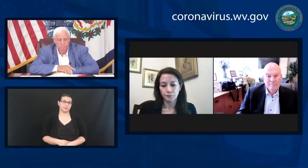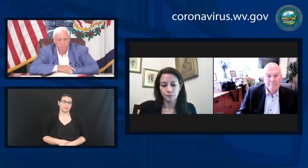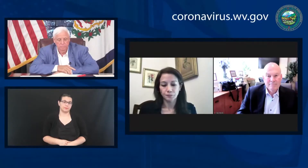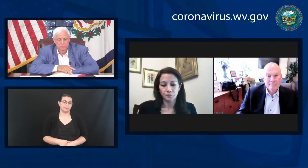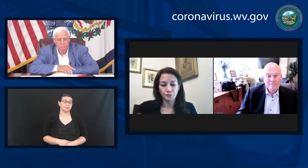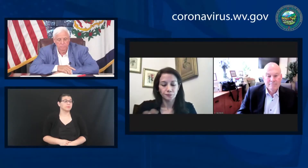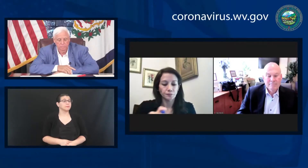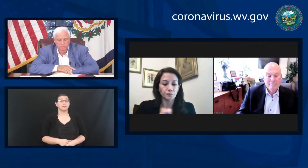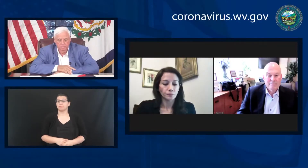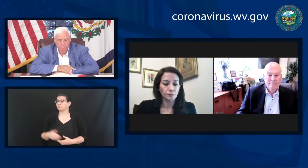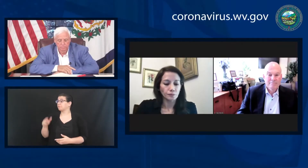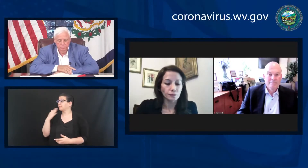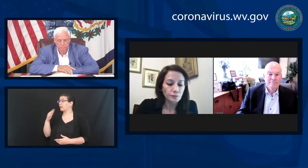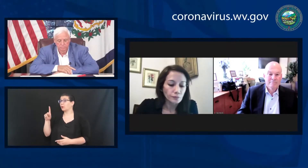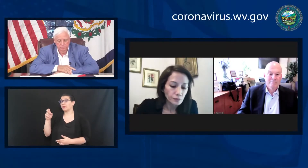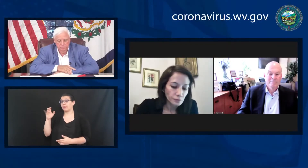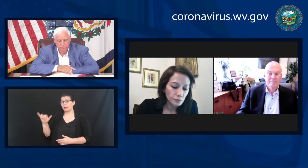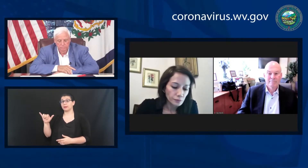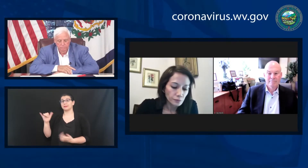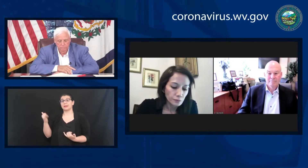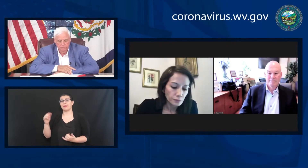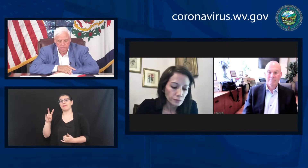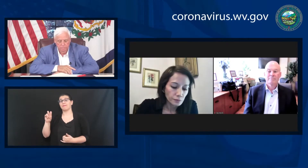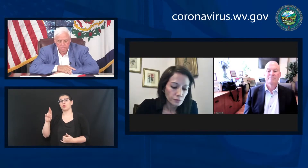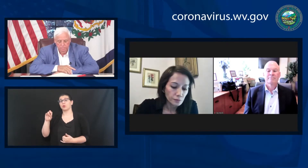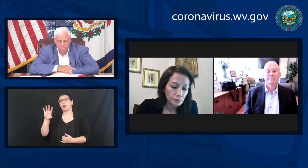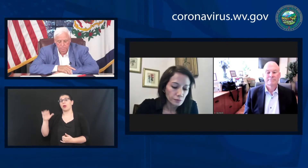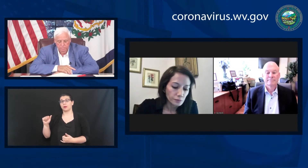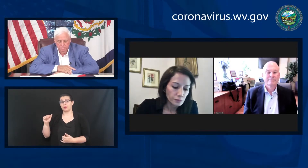All right, thanks, Kenny. Next, we'll go to Veronica Obey with WDTV.